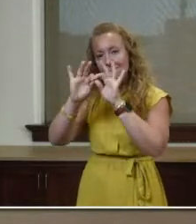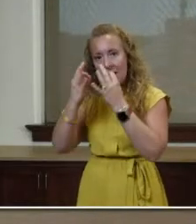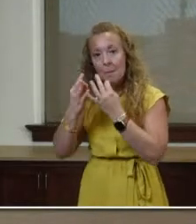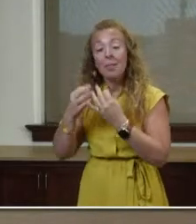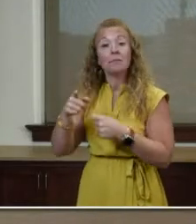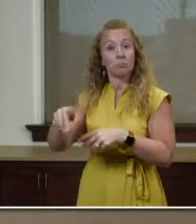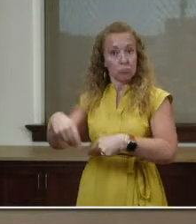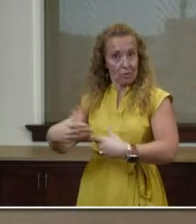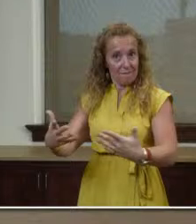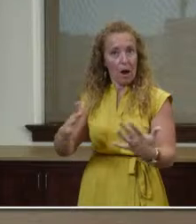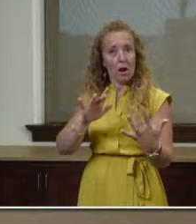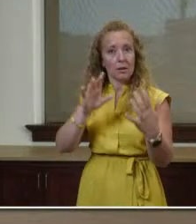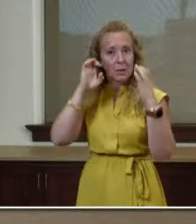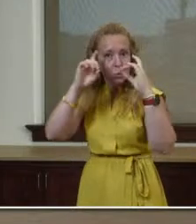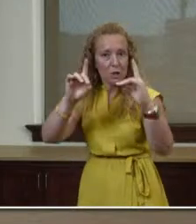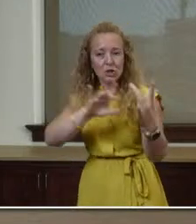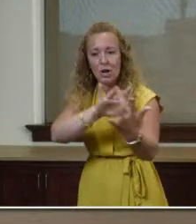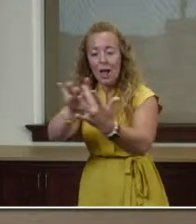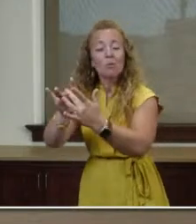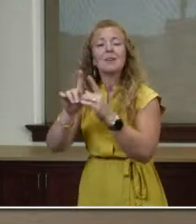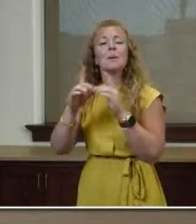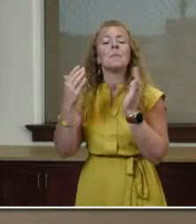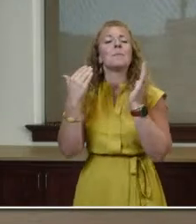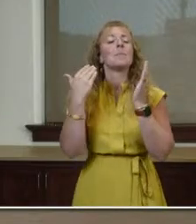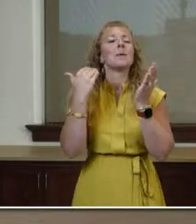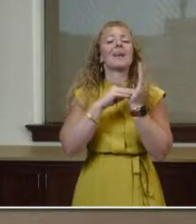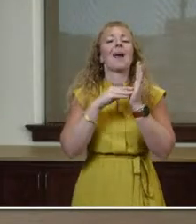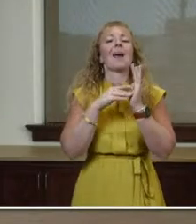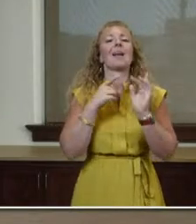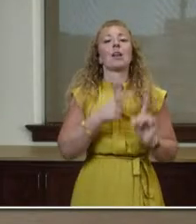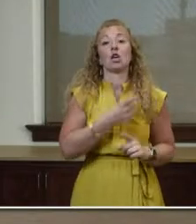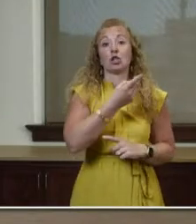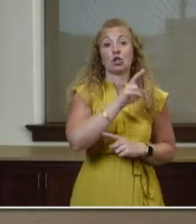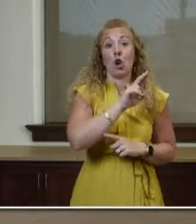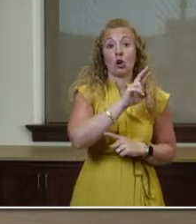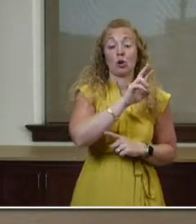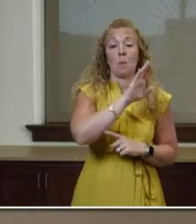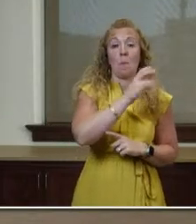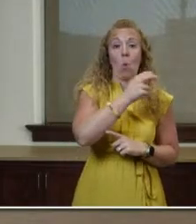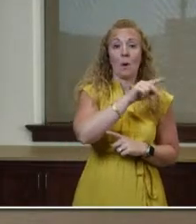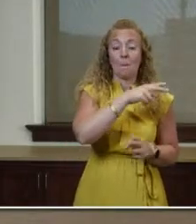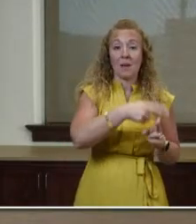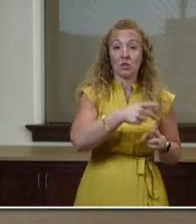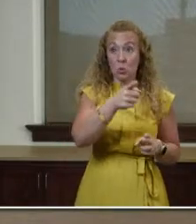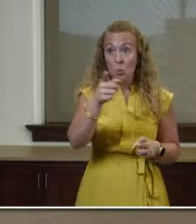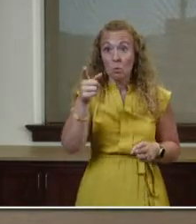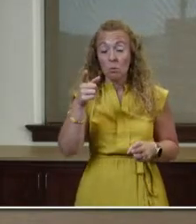They're doing outreach. So, but again, what Dr. Bogan said is we're willing to listen to